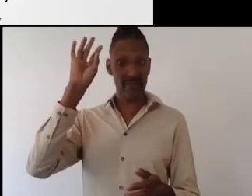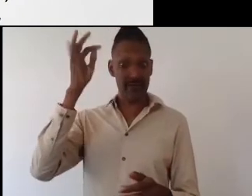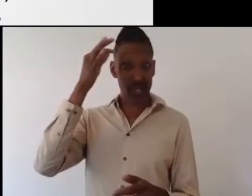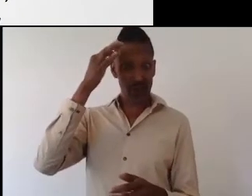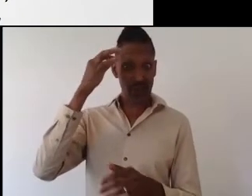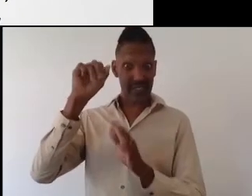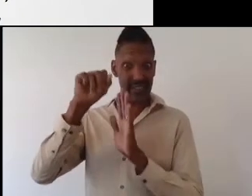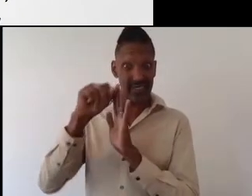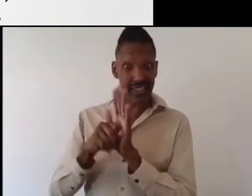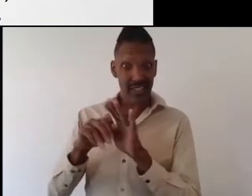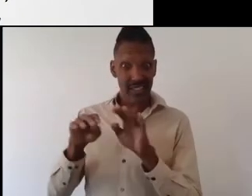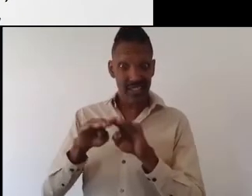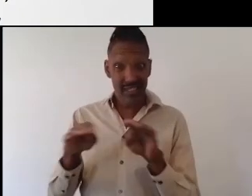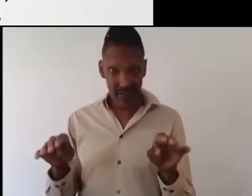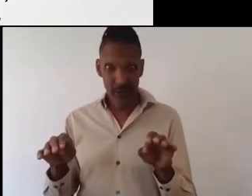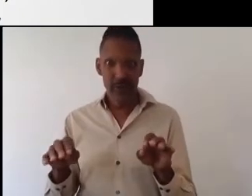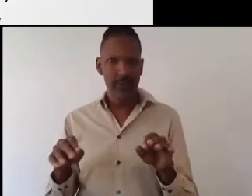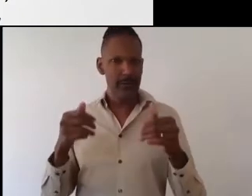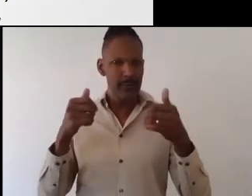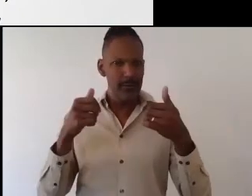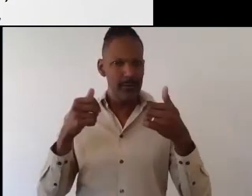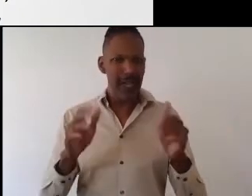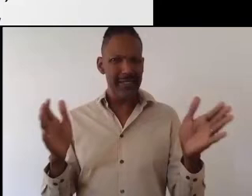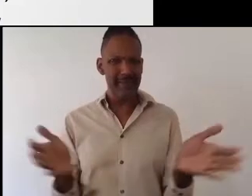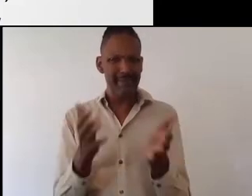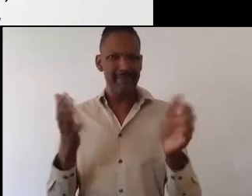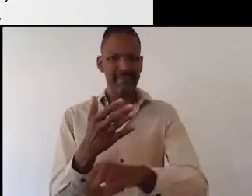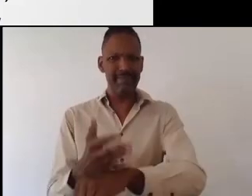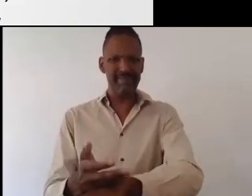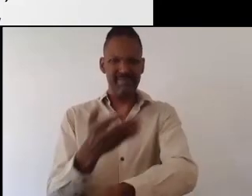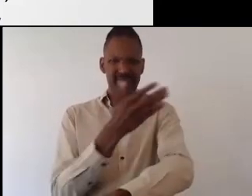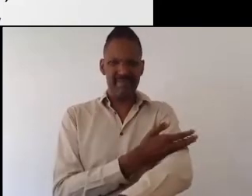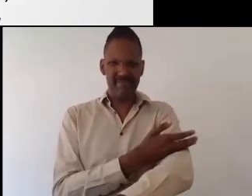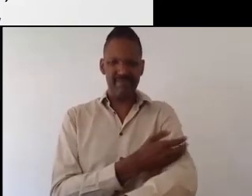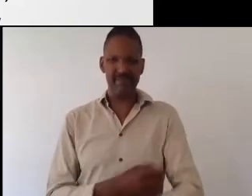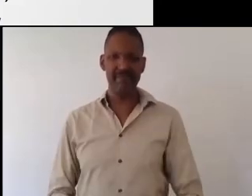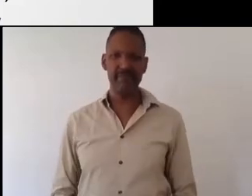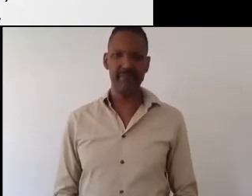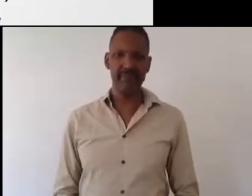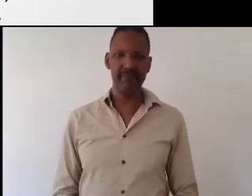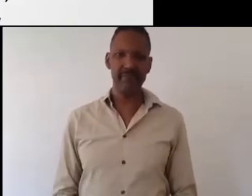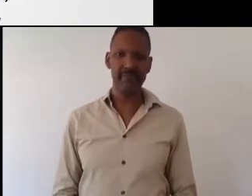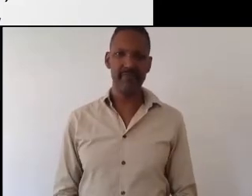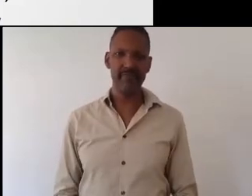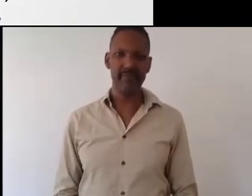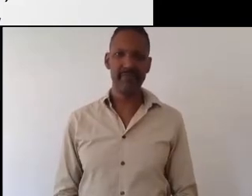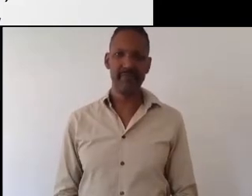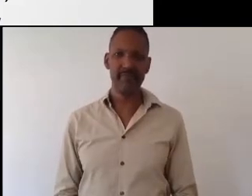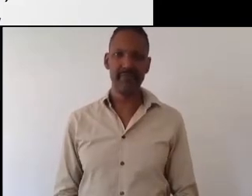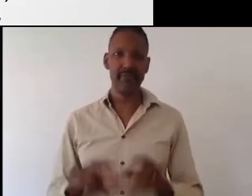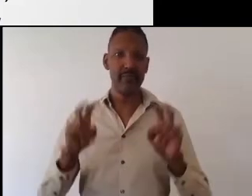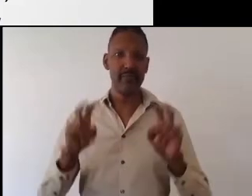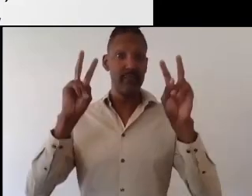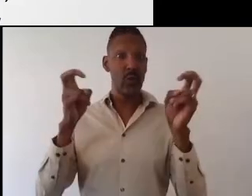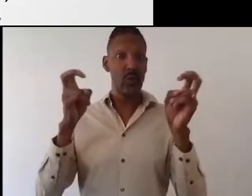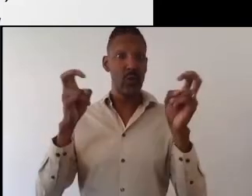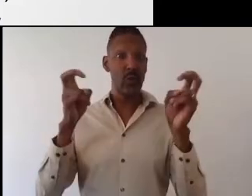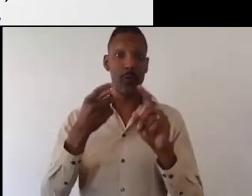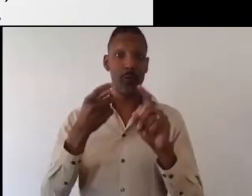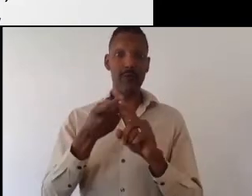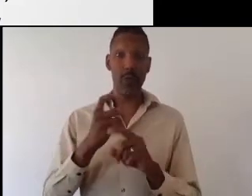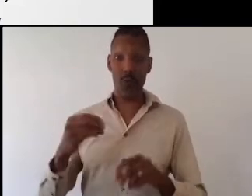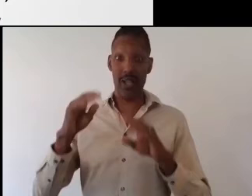to increase STEM in early childhood. Here is a quote from a White House summit that occurred